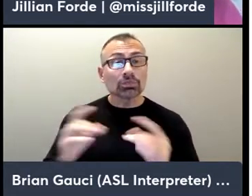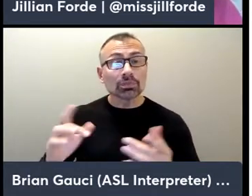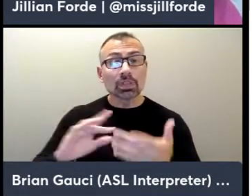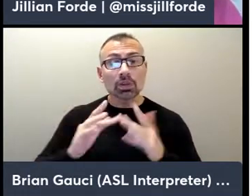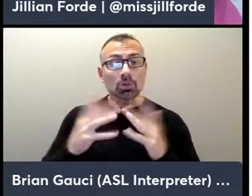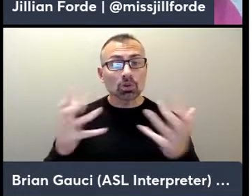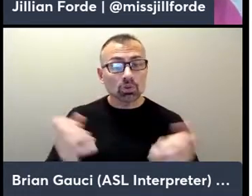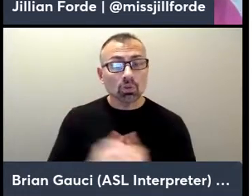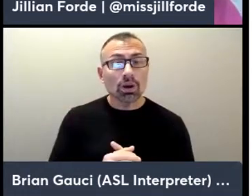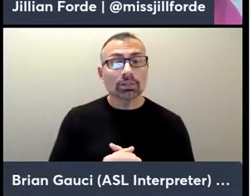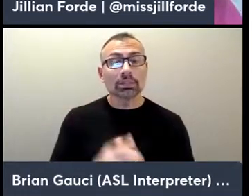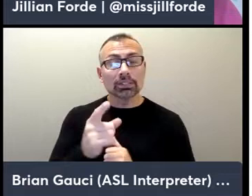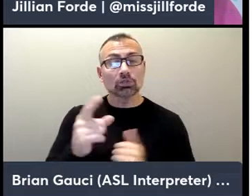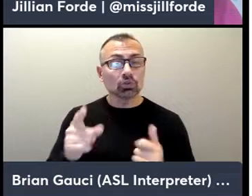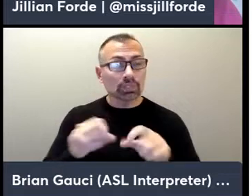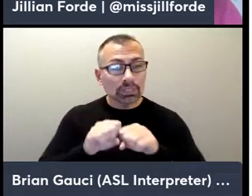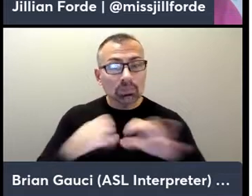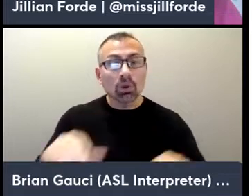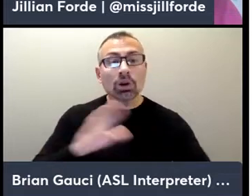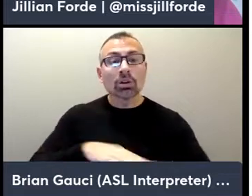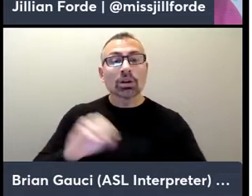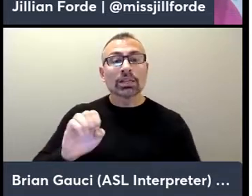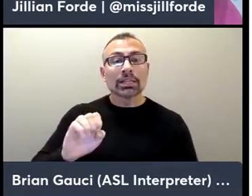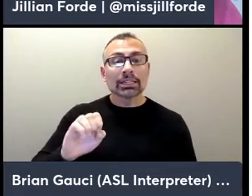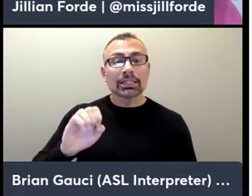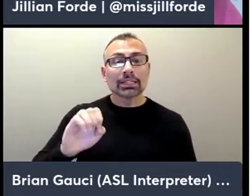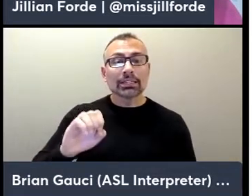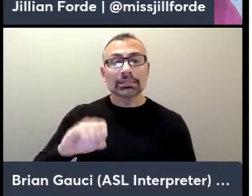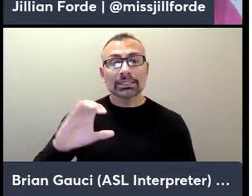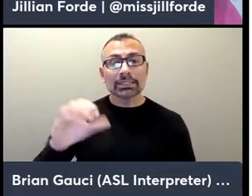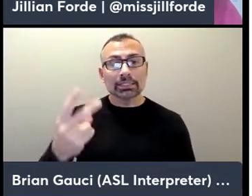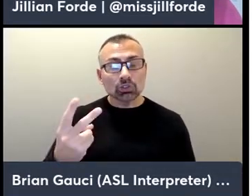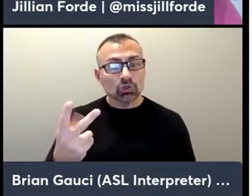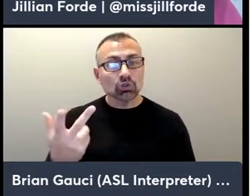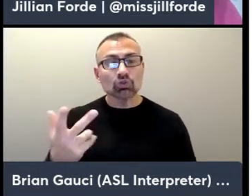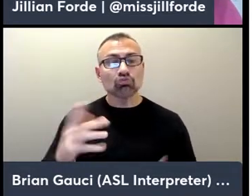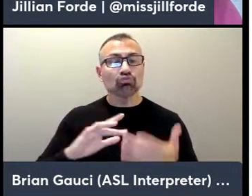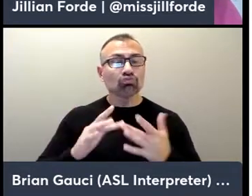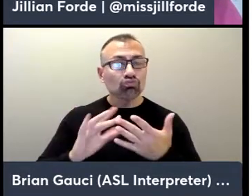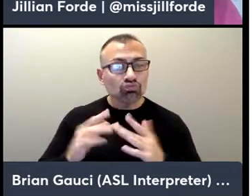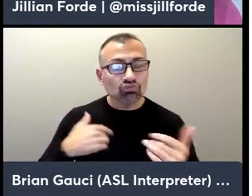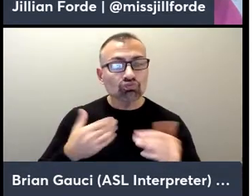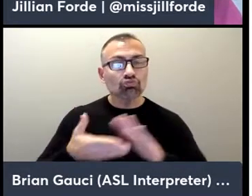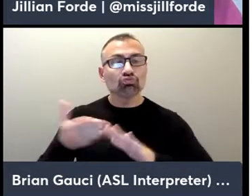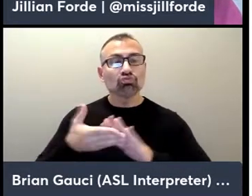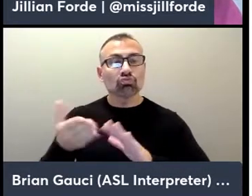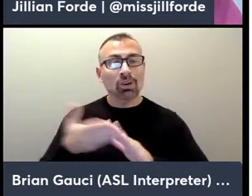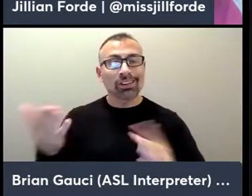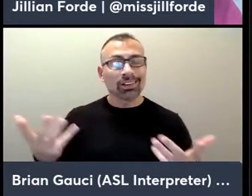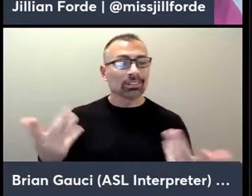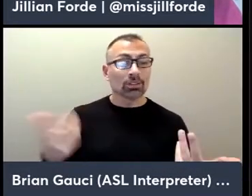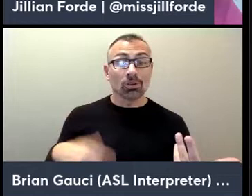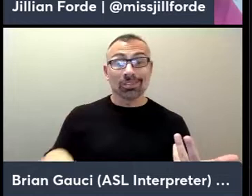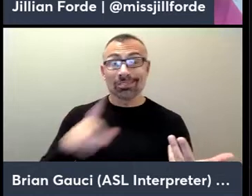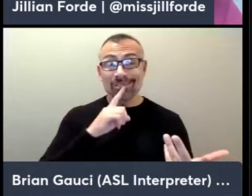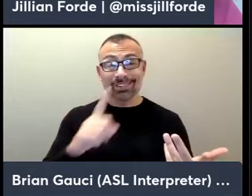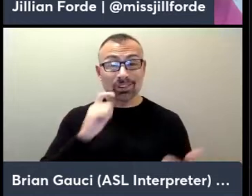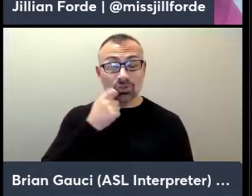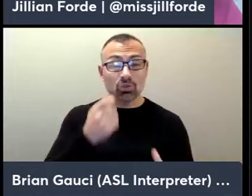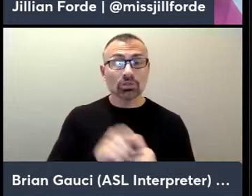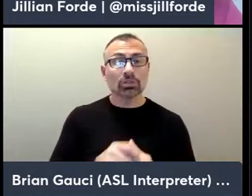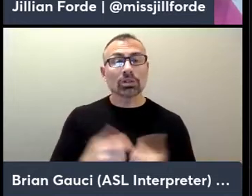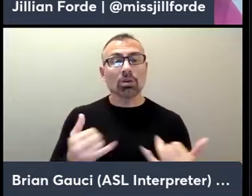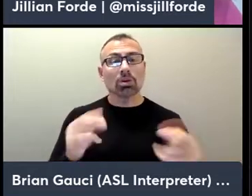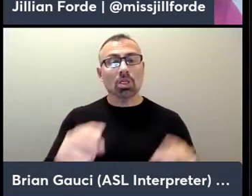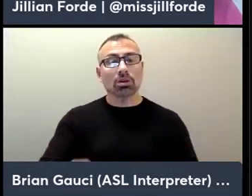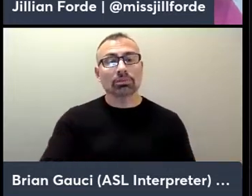EC2 instance, and then you're off and running. You templatize it, you distribute it around the world in many geographical regions. So really cool stuff. So let's dig into it.